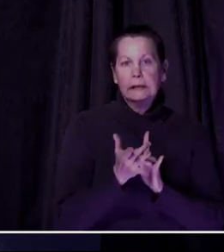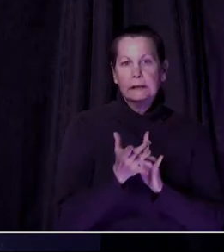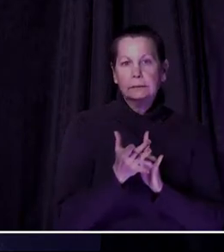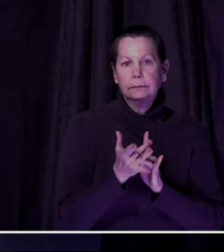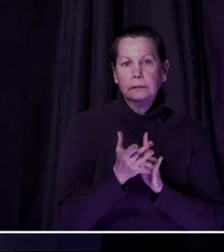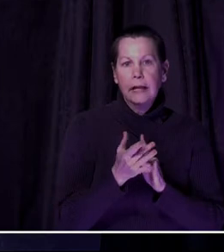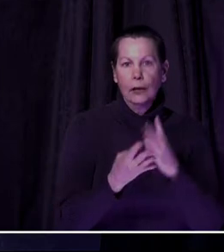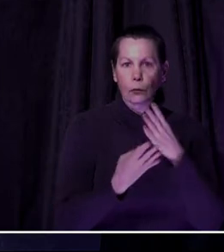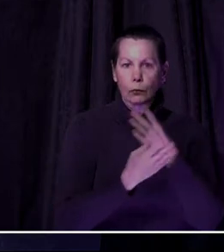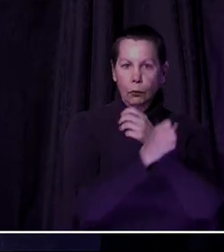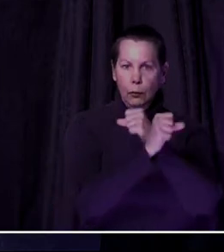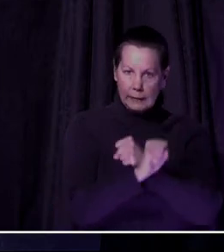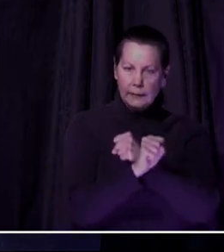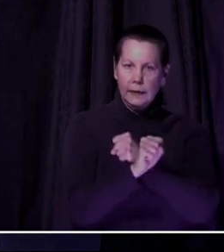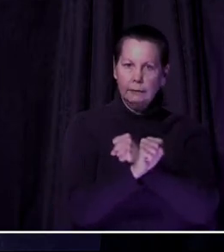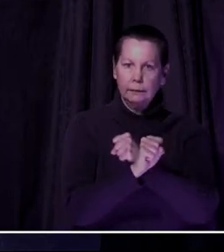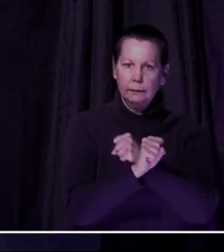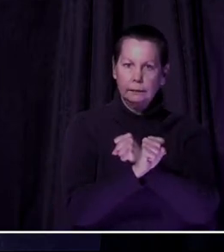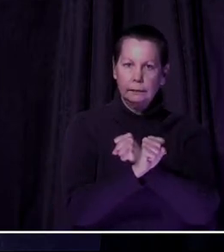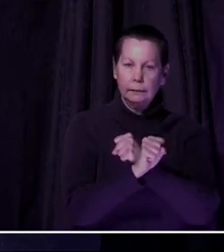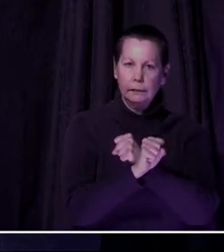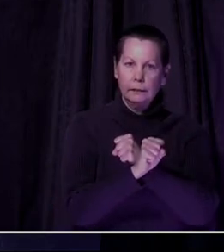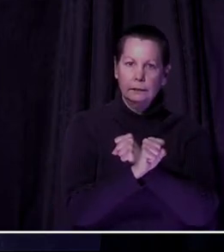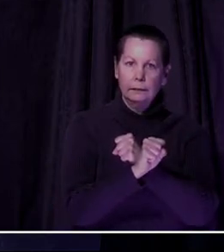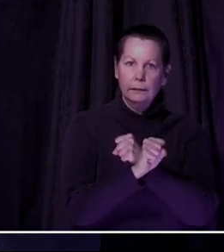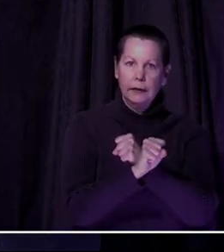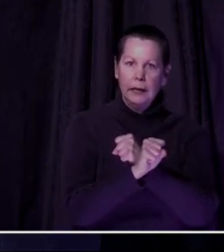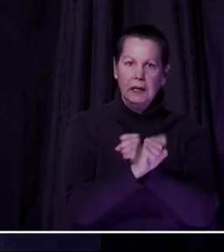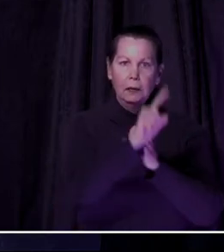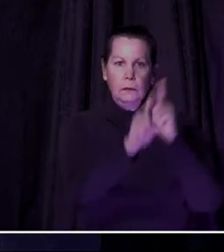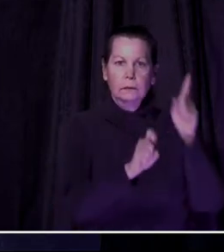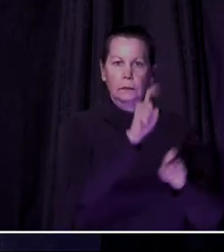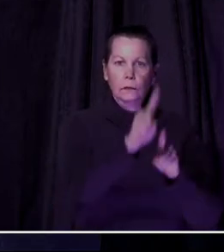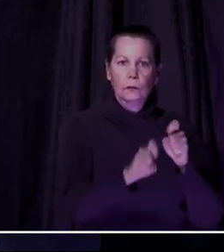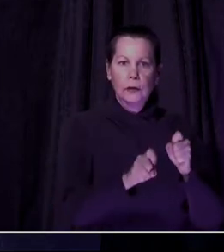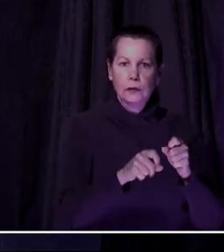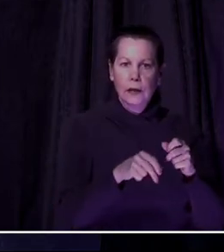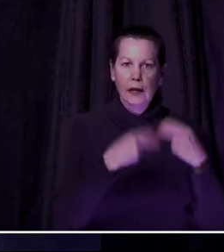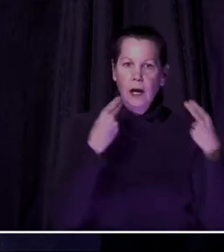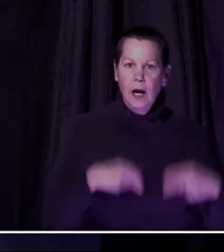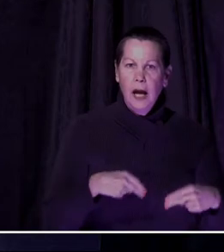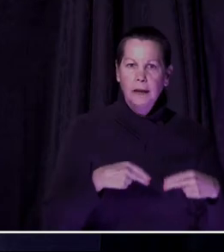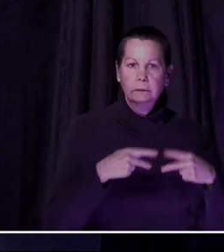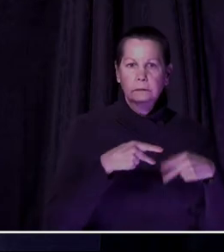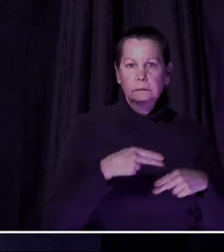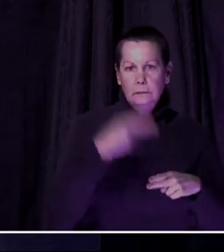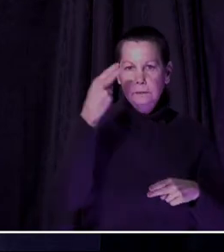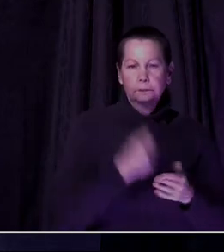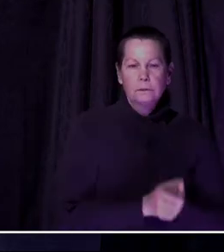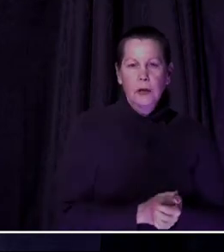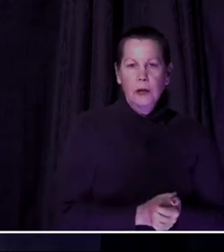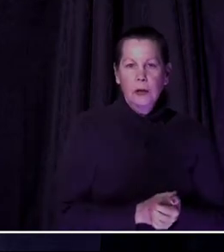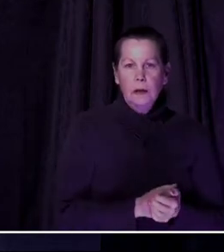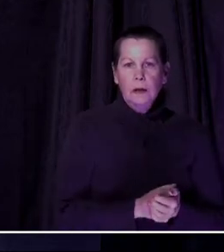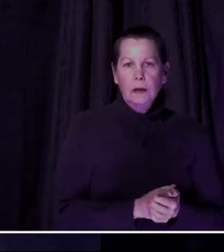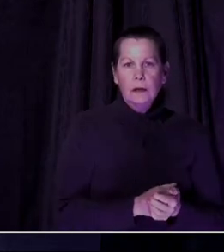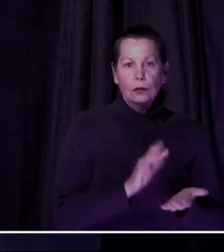had arrested him, and they're questioning him, the high priest and all. And so Jesus told this to